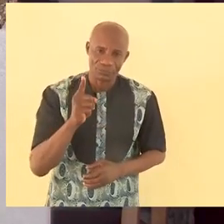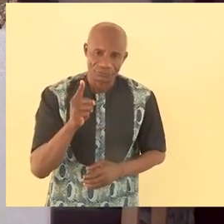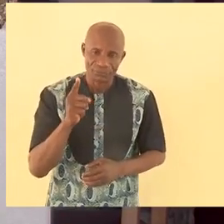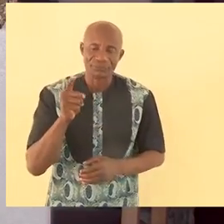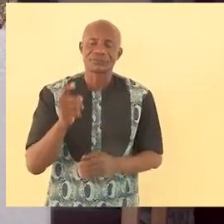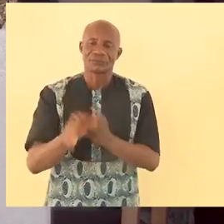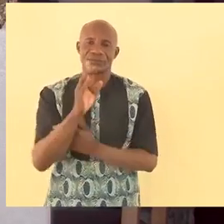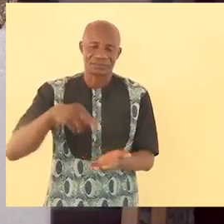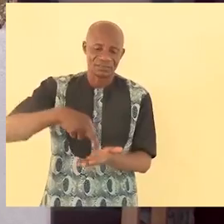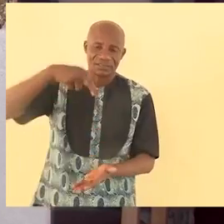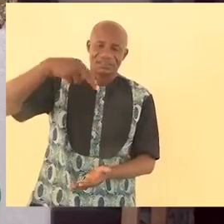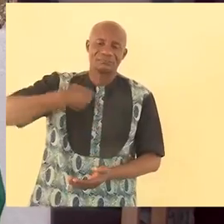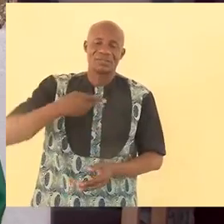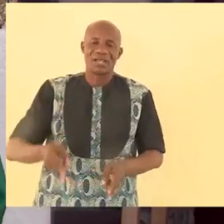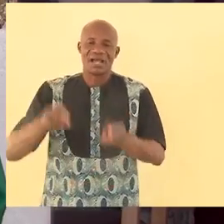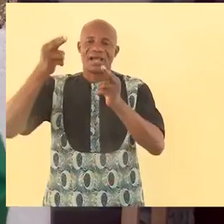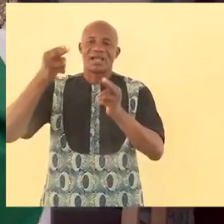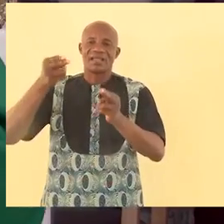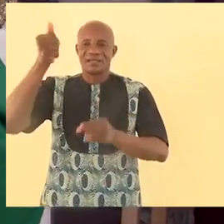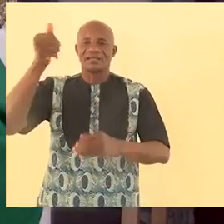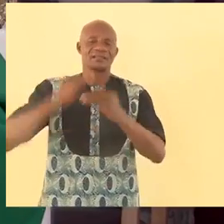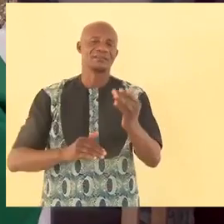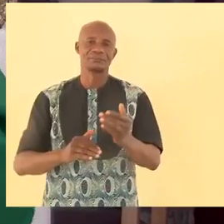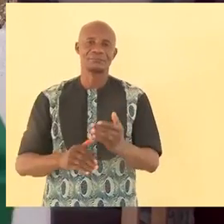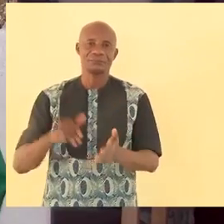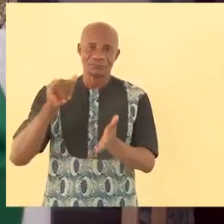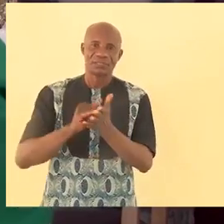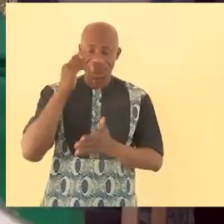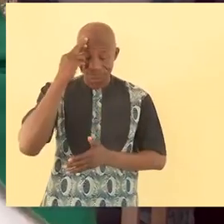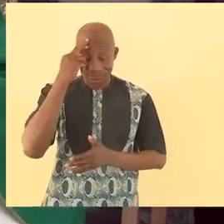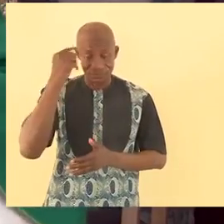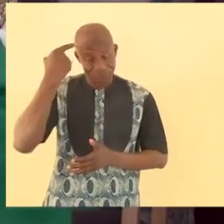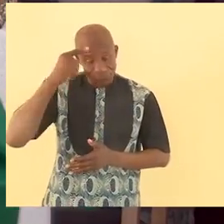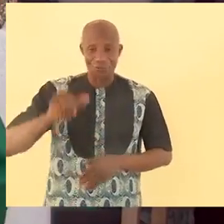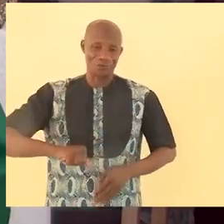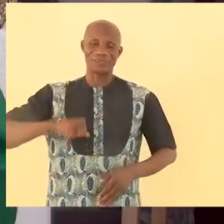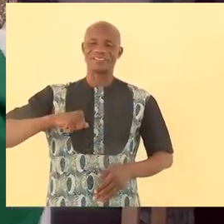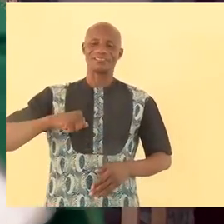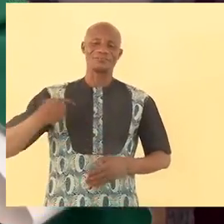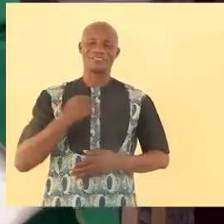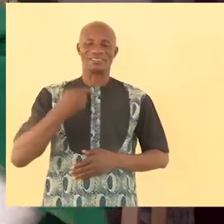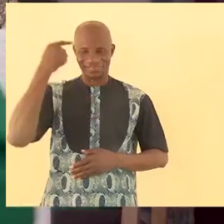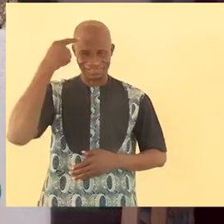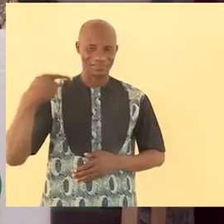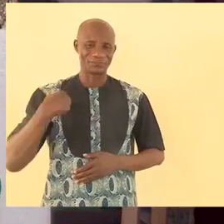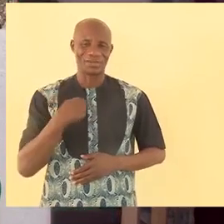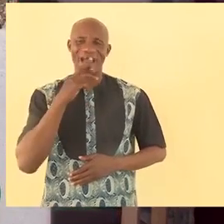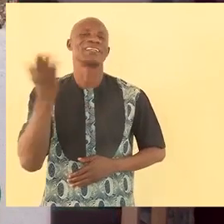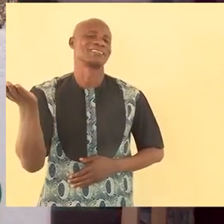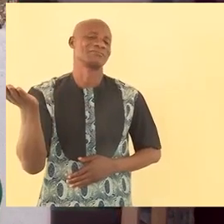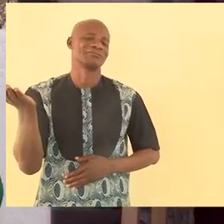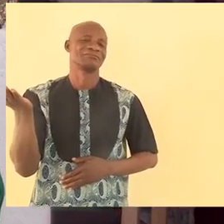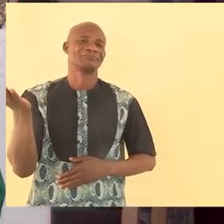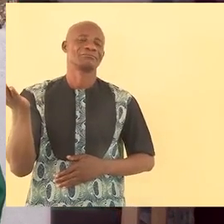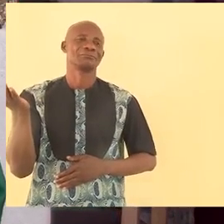God has raised me higher than. That's the reason for pride. That's the reason for arrogance, because we think that we are there.